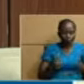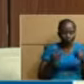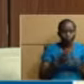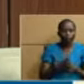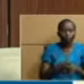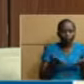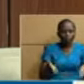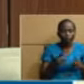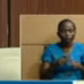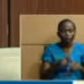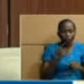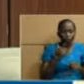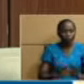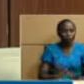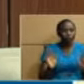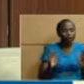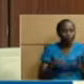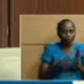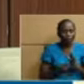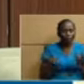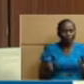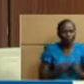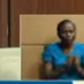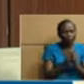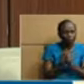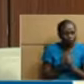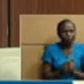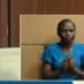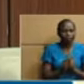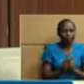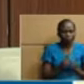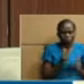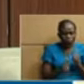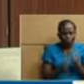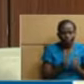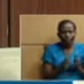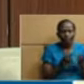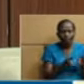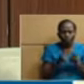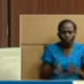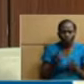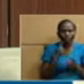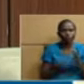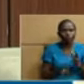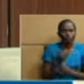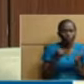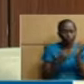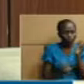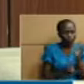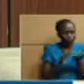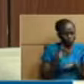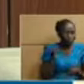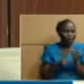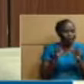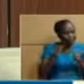be the private sector. No, it must be together into it. What avenues of investment are we opening up to create more jobs, for example? Can the state